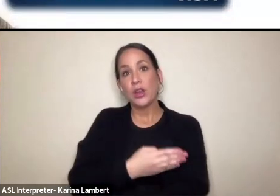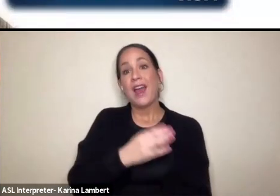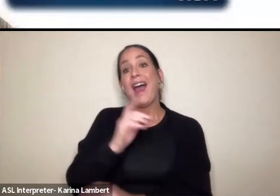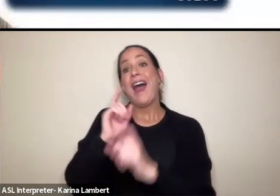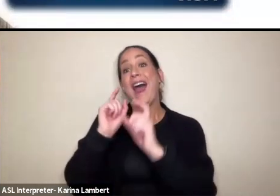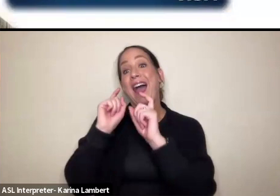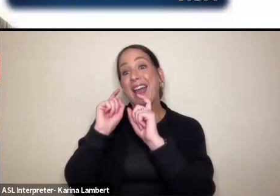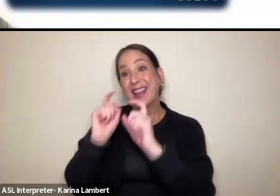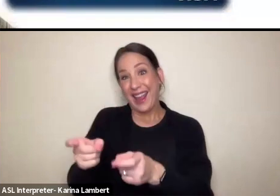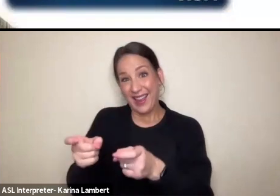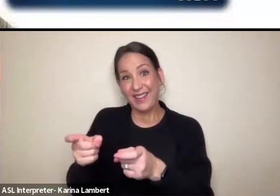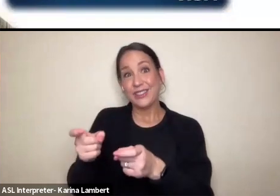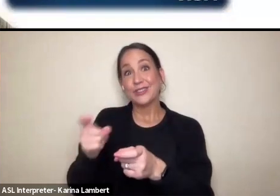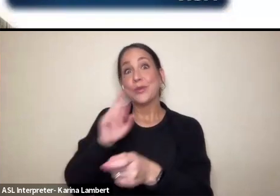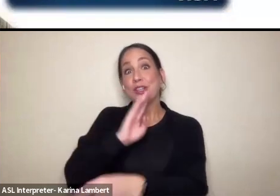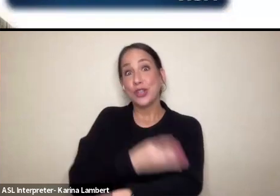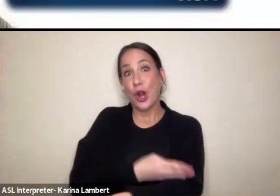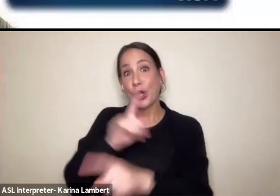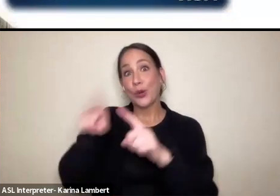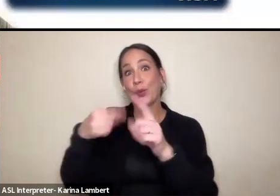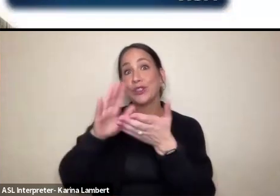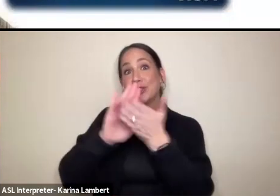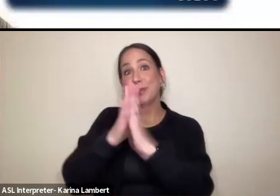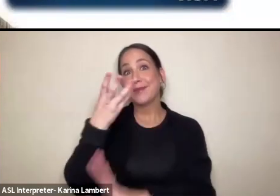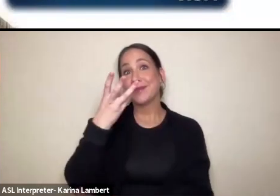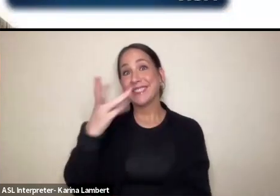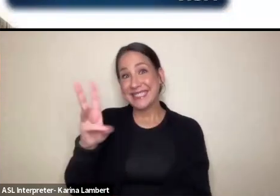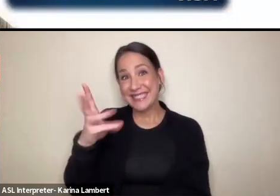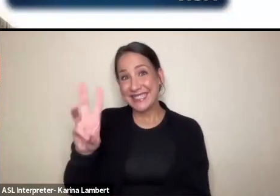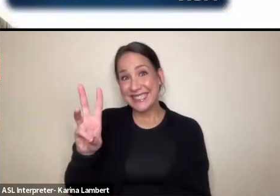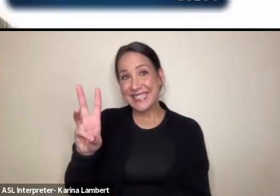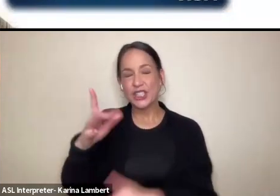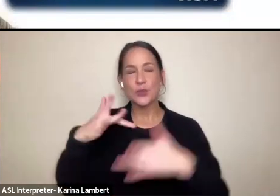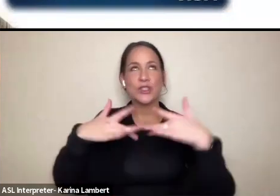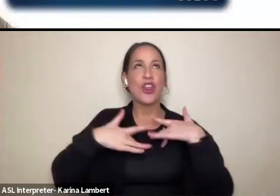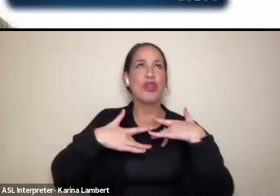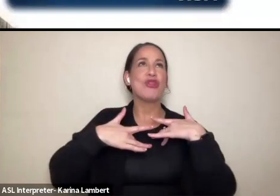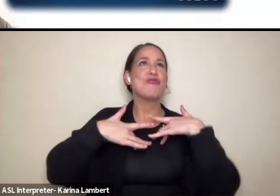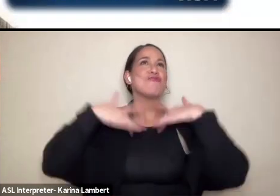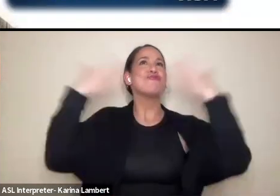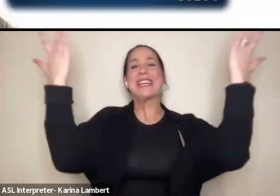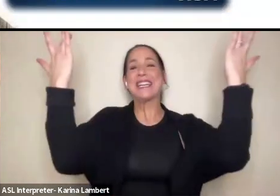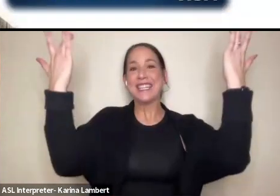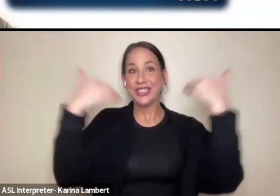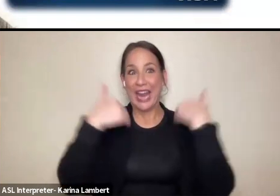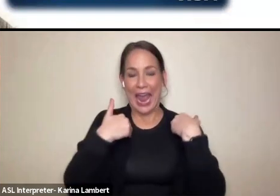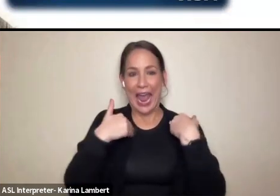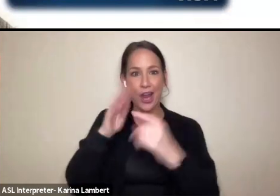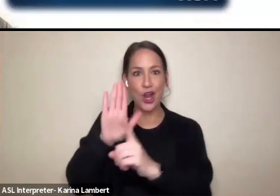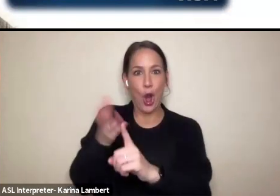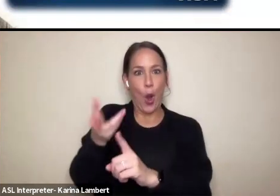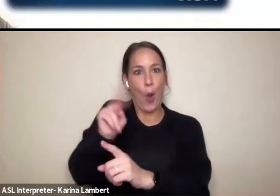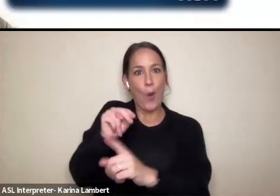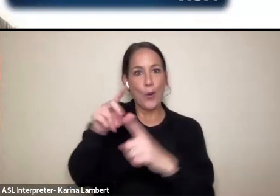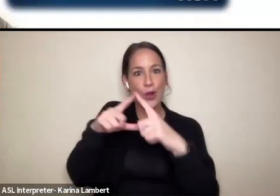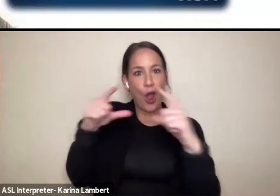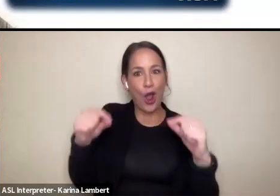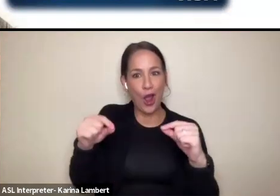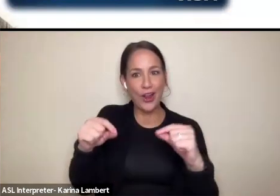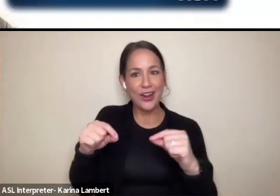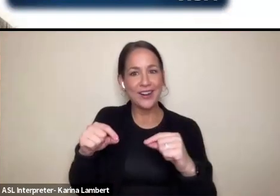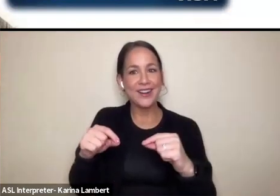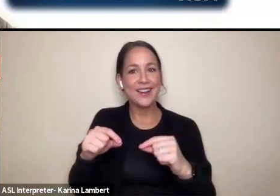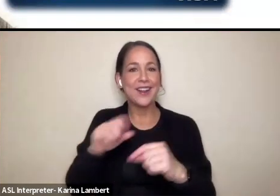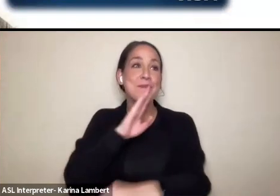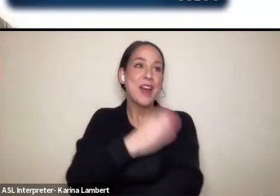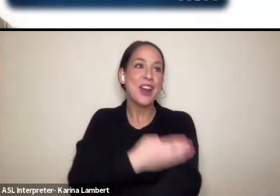her on her birthday, and she was so excited when she opened it to see that she had her own card. She said, "Oh, good, now I have a credit card